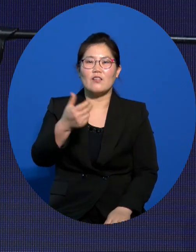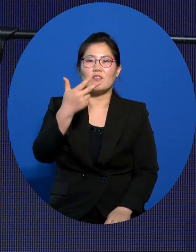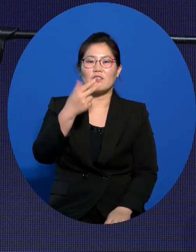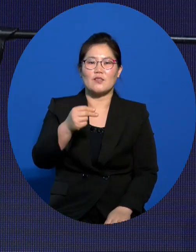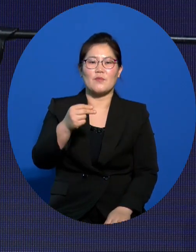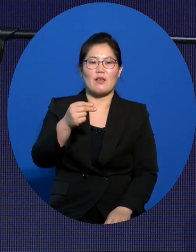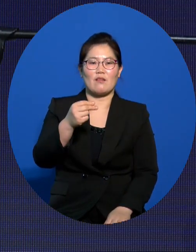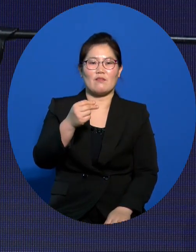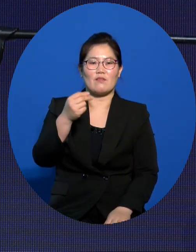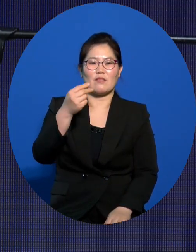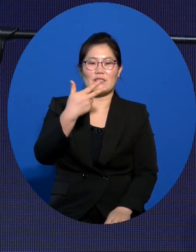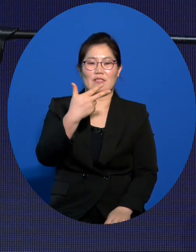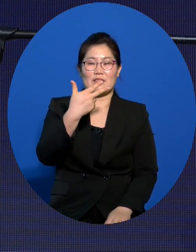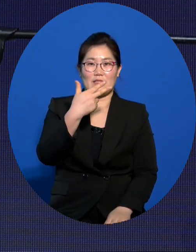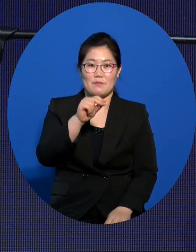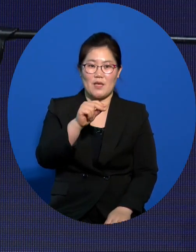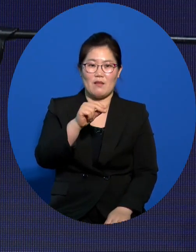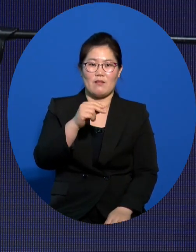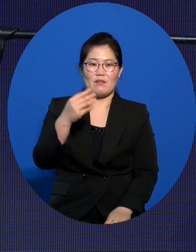it's